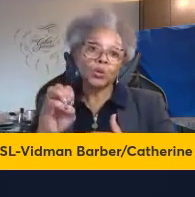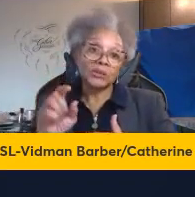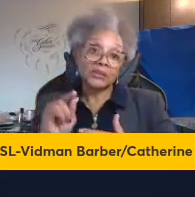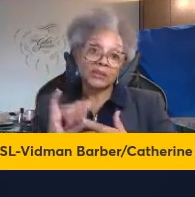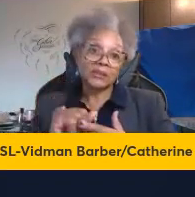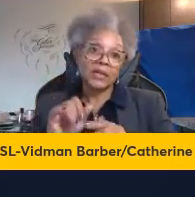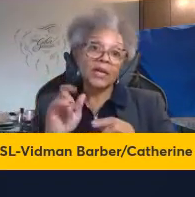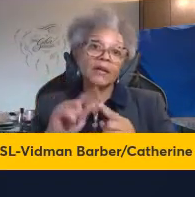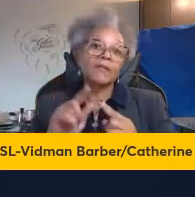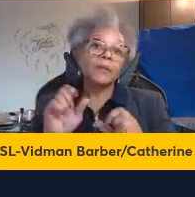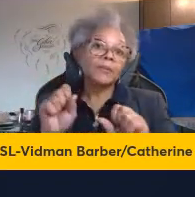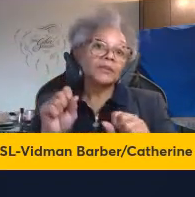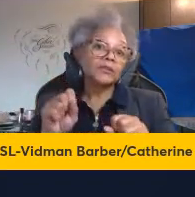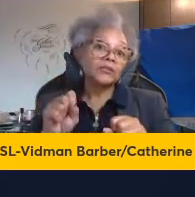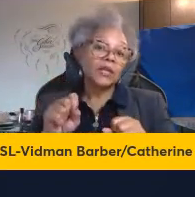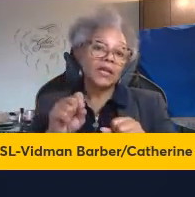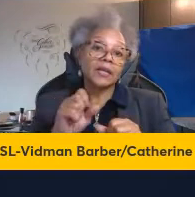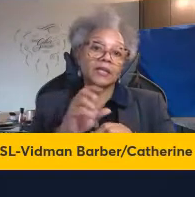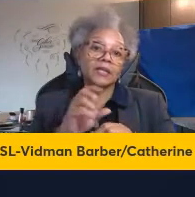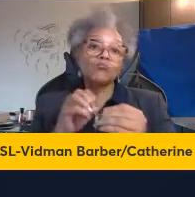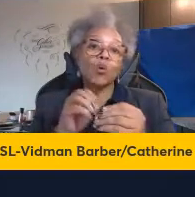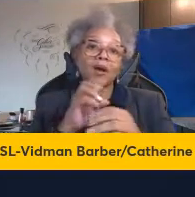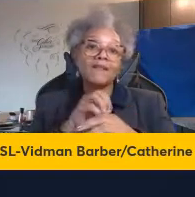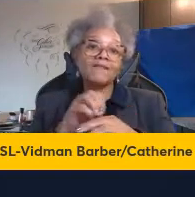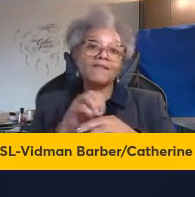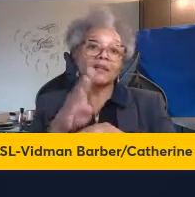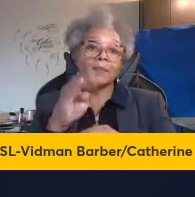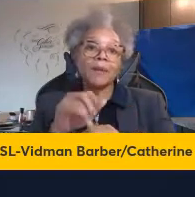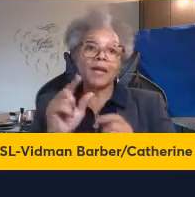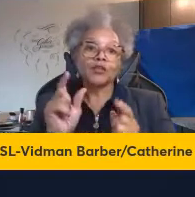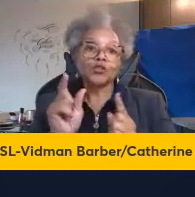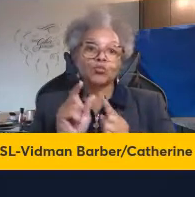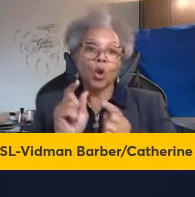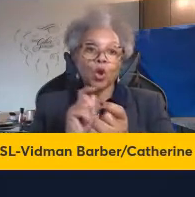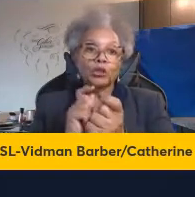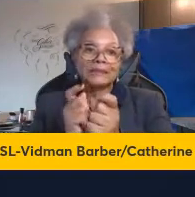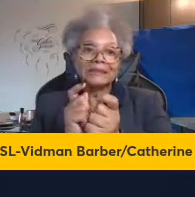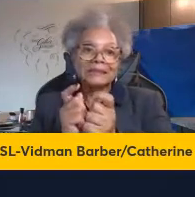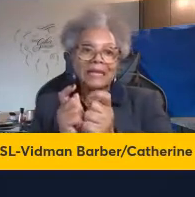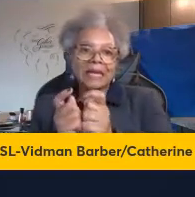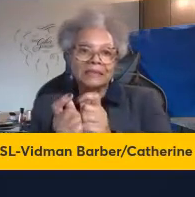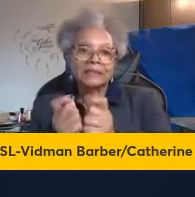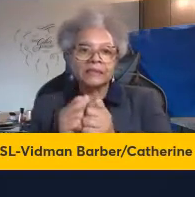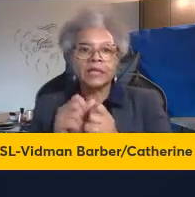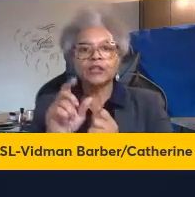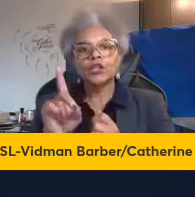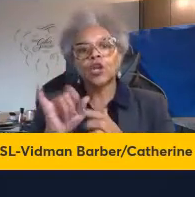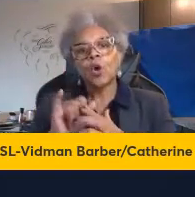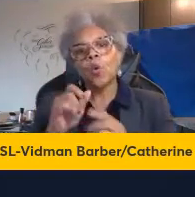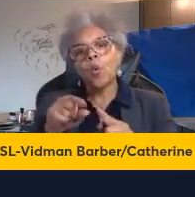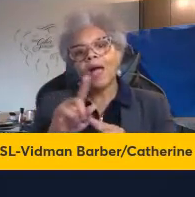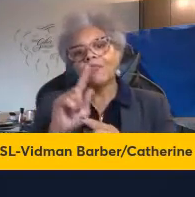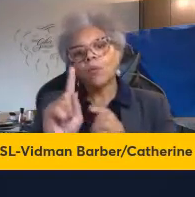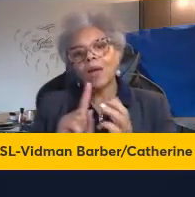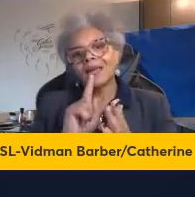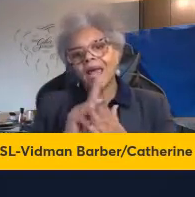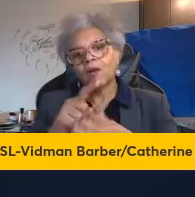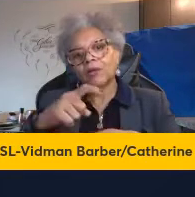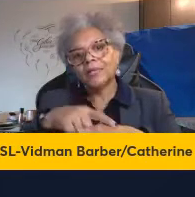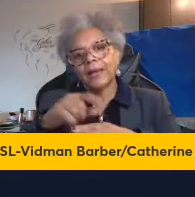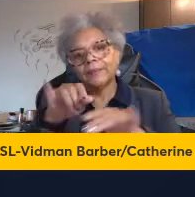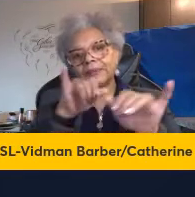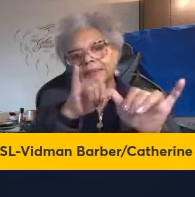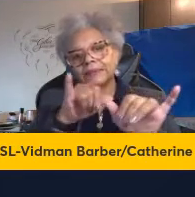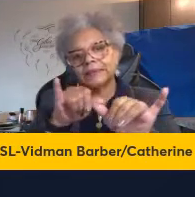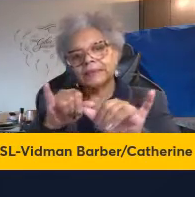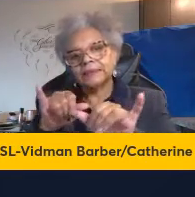seems to be more affected by just small changes in the dose, while the 1 hour time point seems to be similar when you